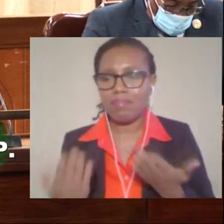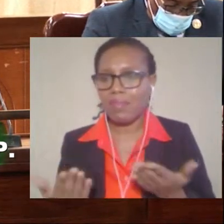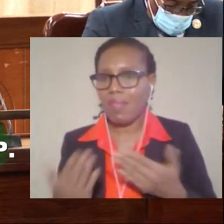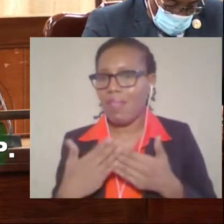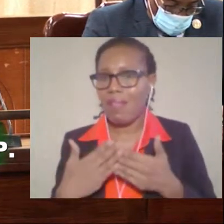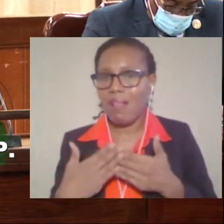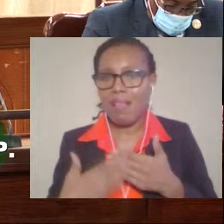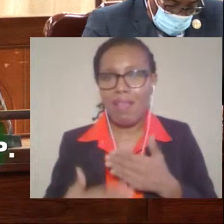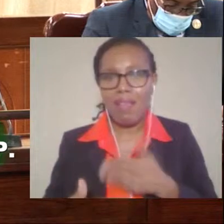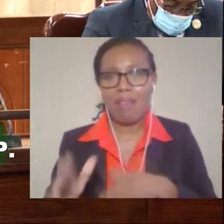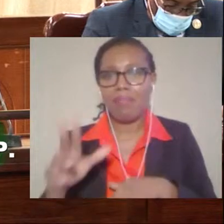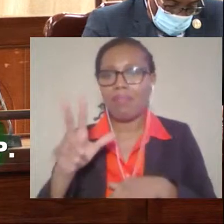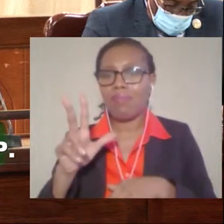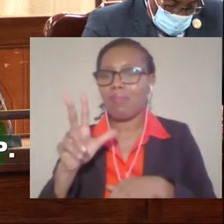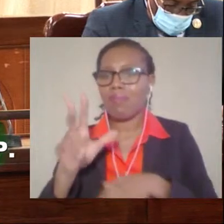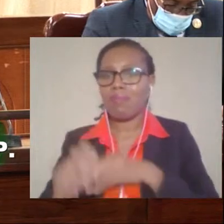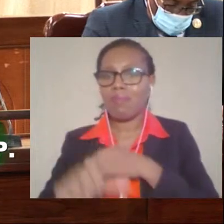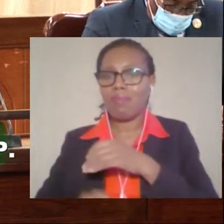3 years.